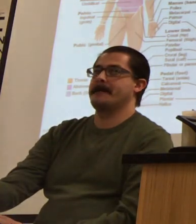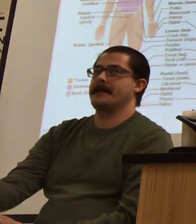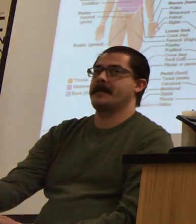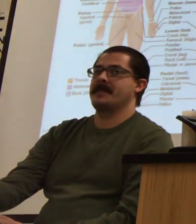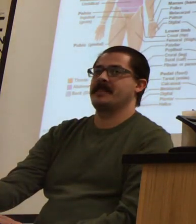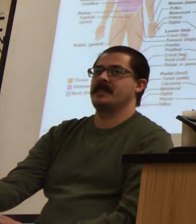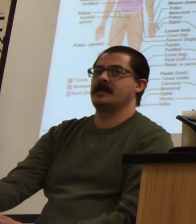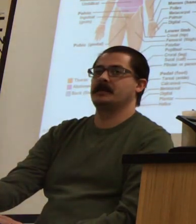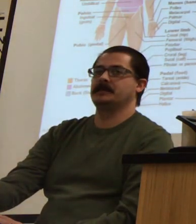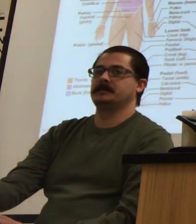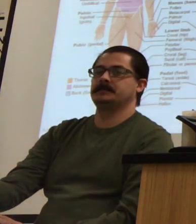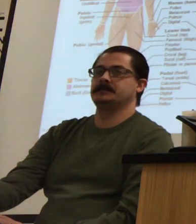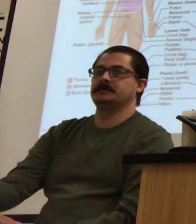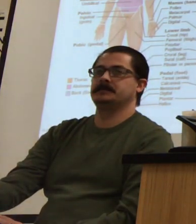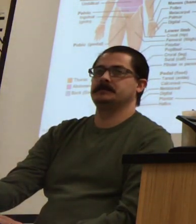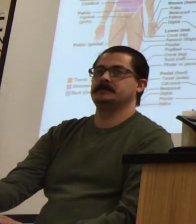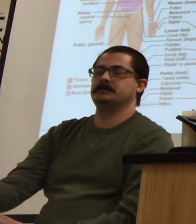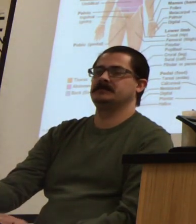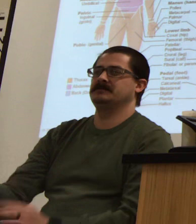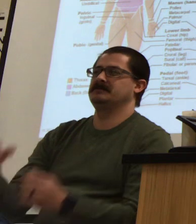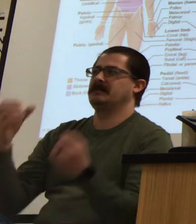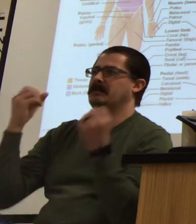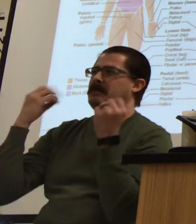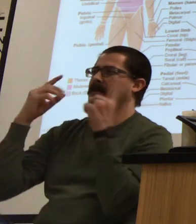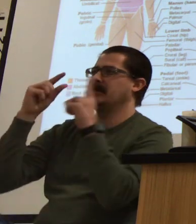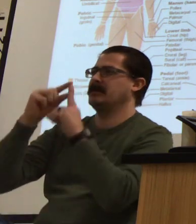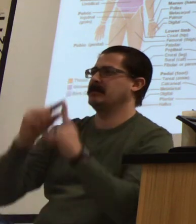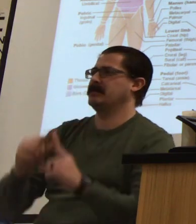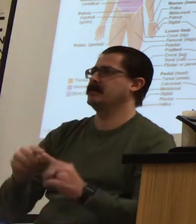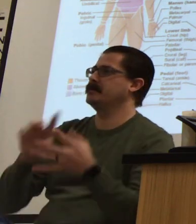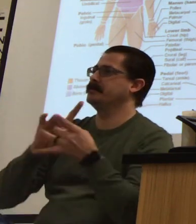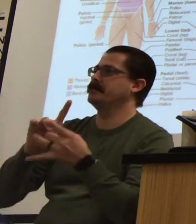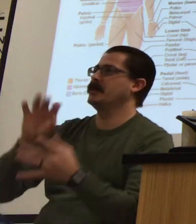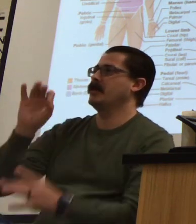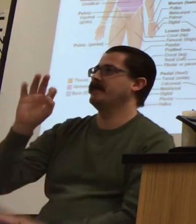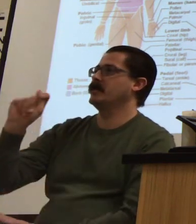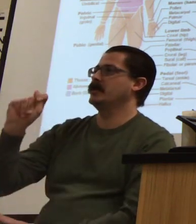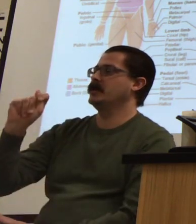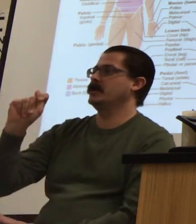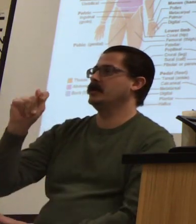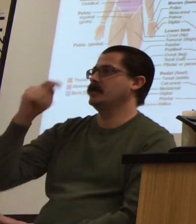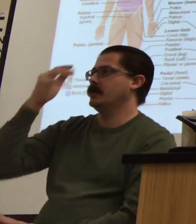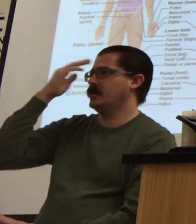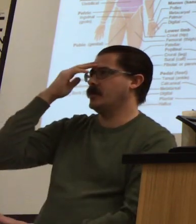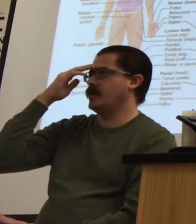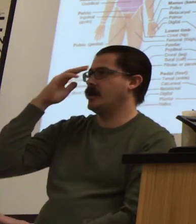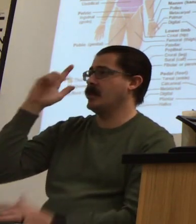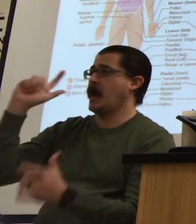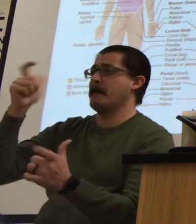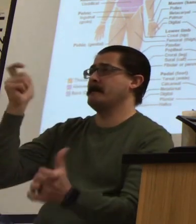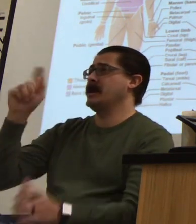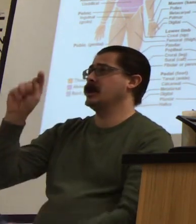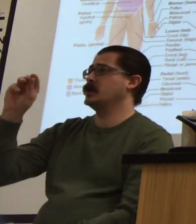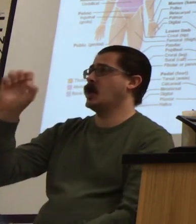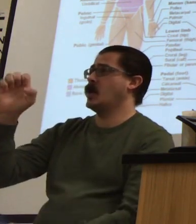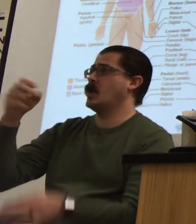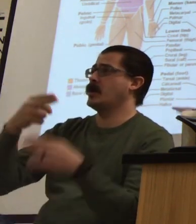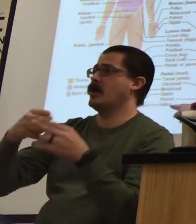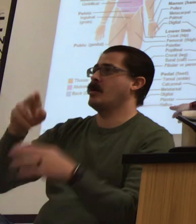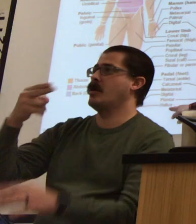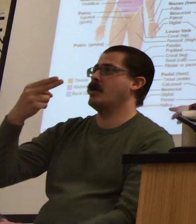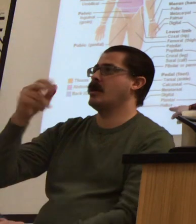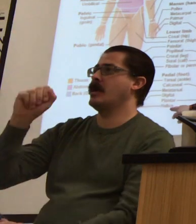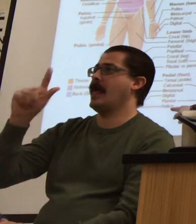And there's a lot of terms listed under the foot. Well, basically, just know that the big toe is called